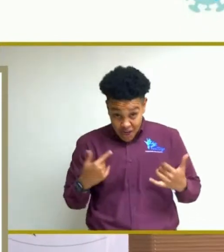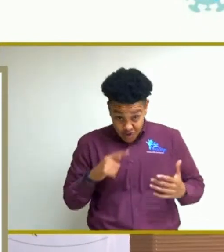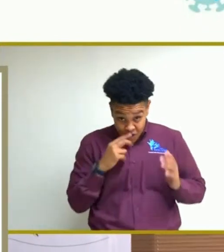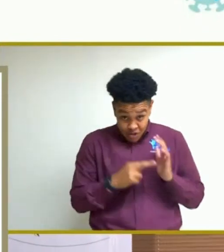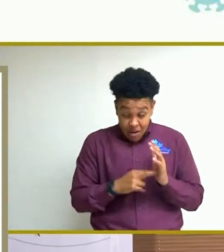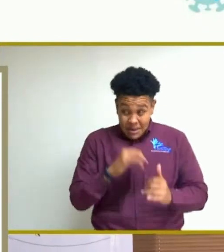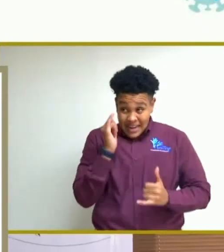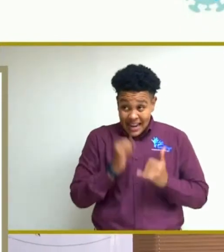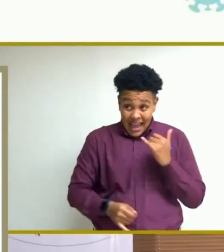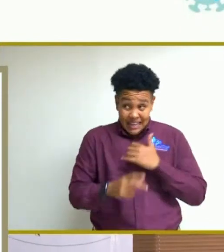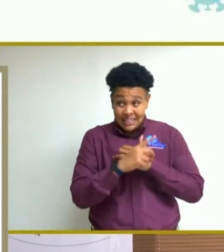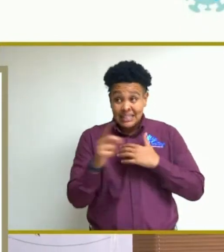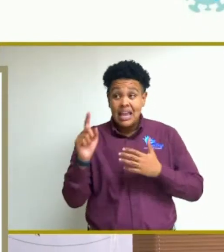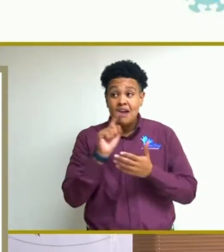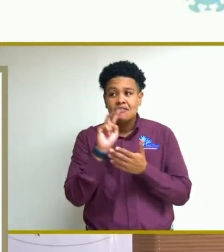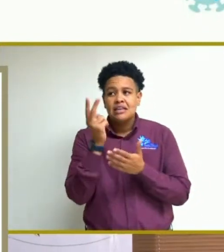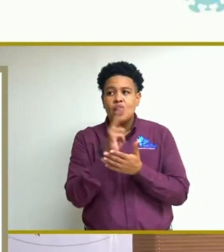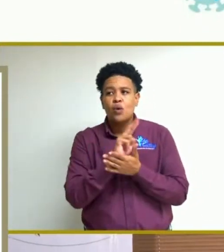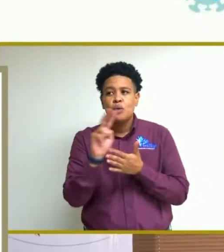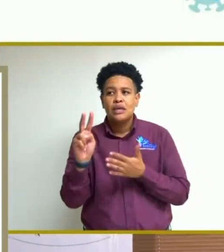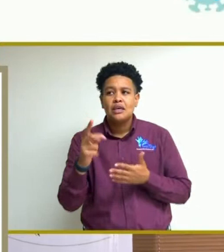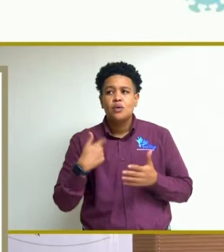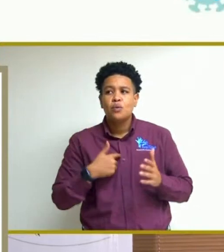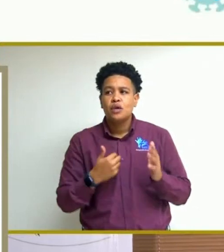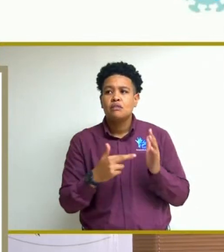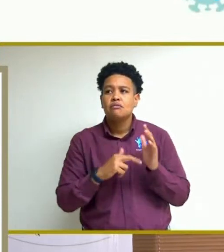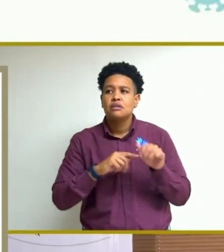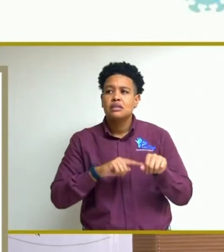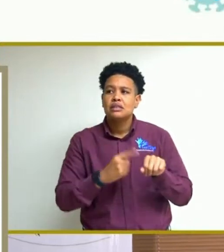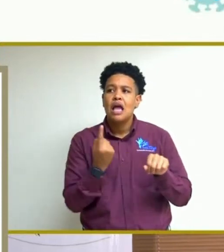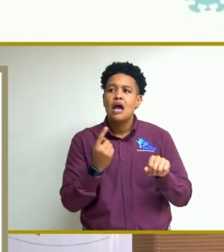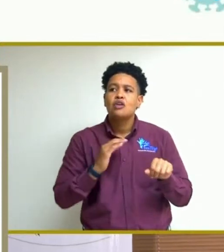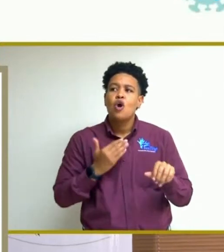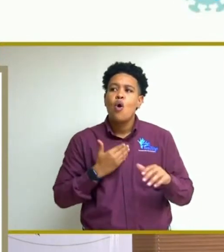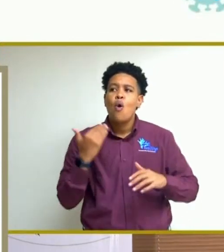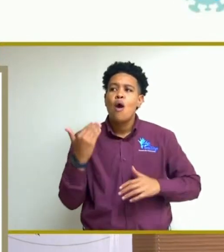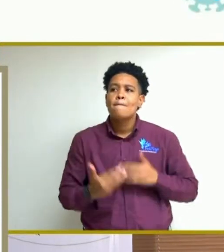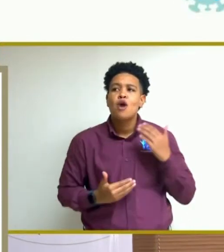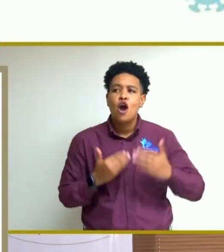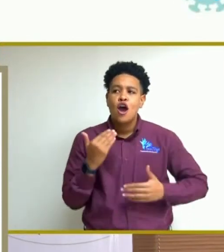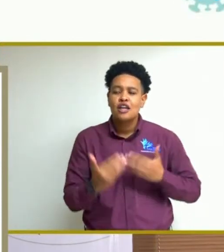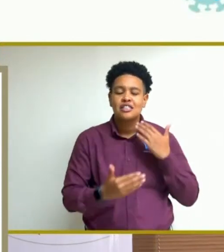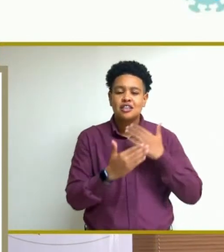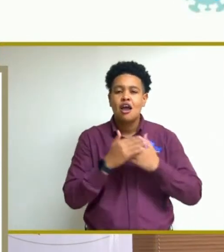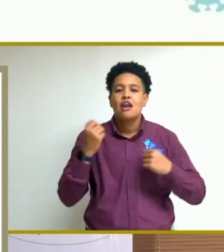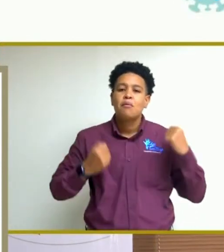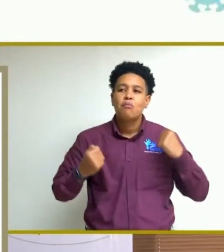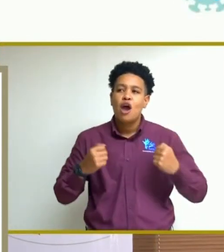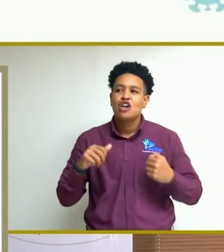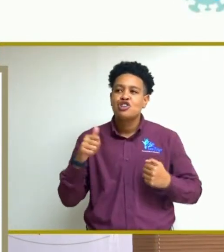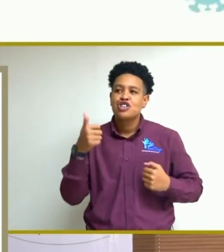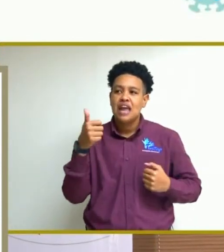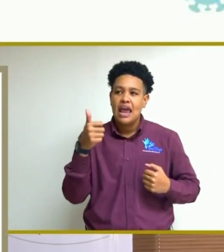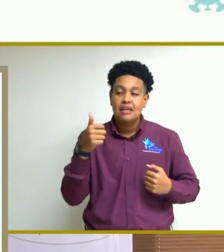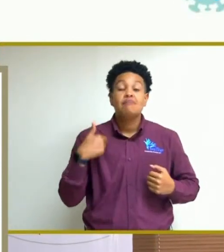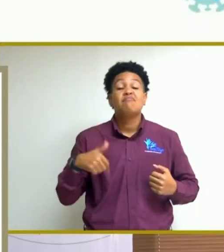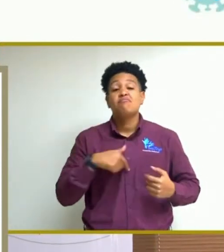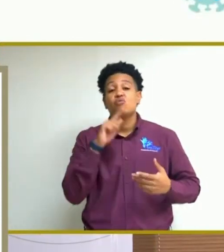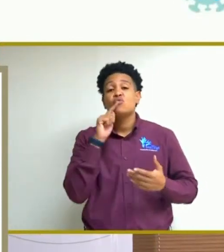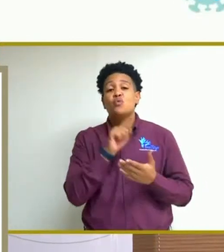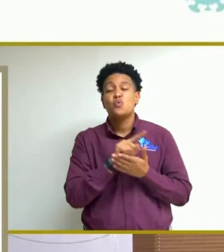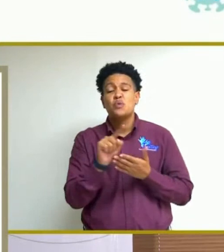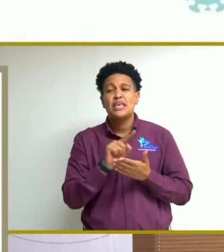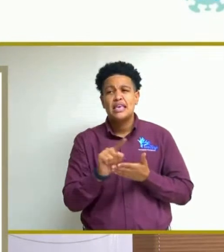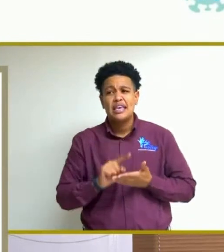the last day of week 2. We began our process on March 10, and so our